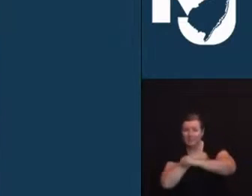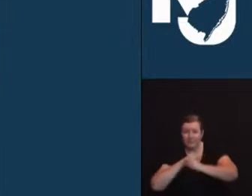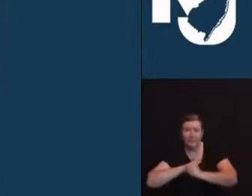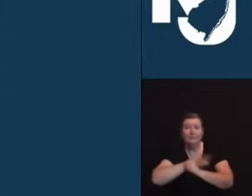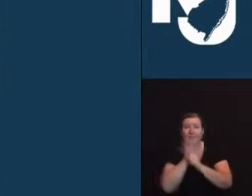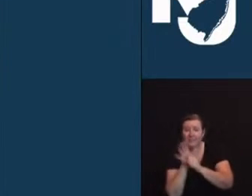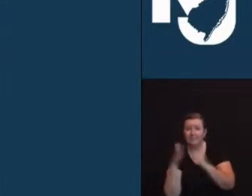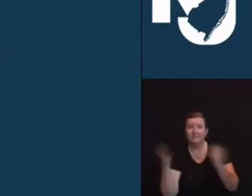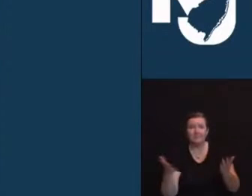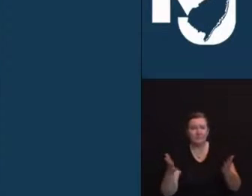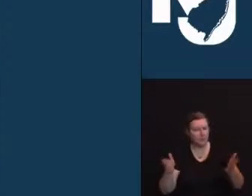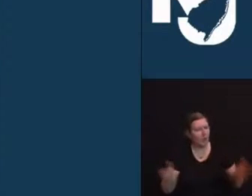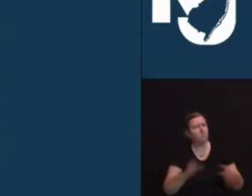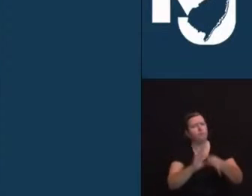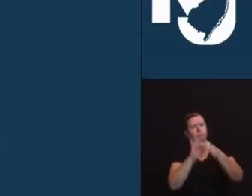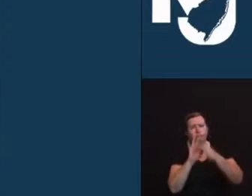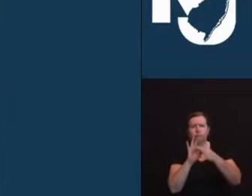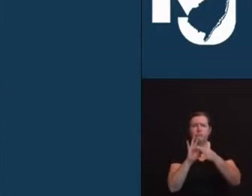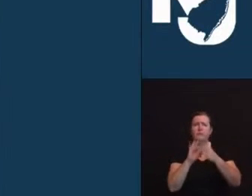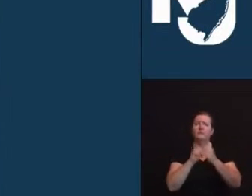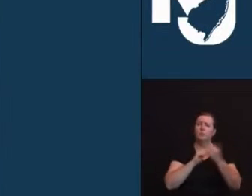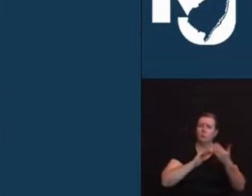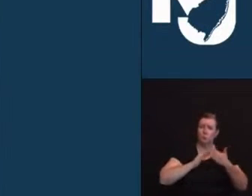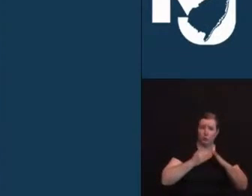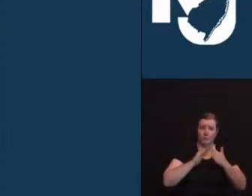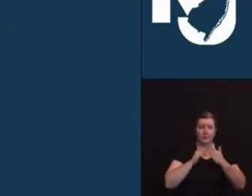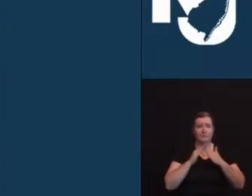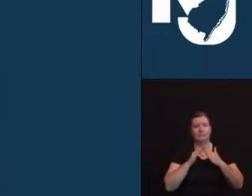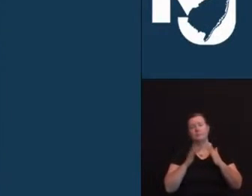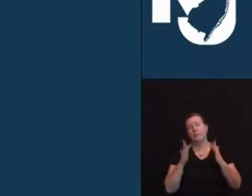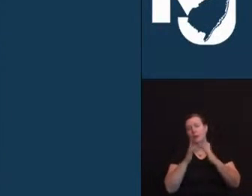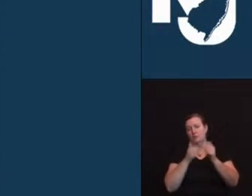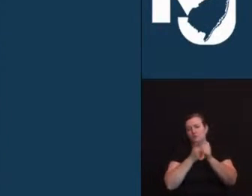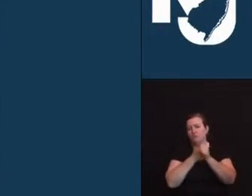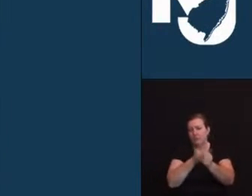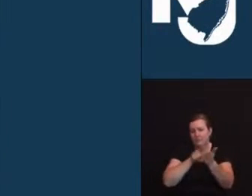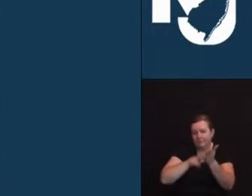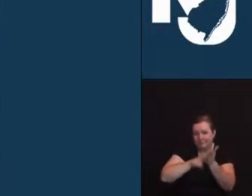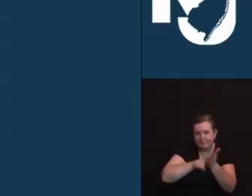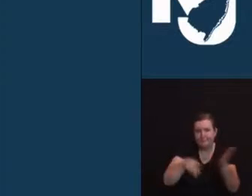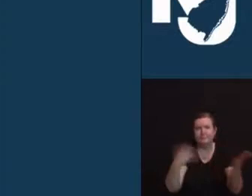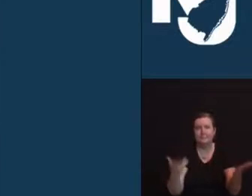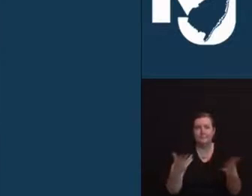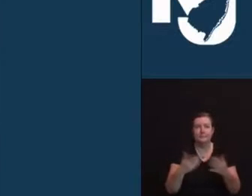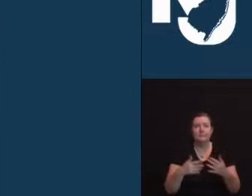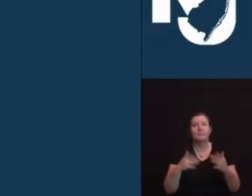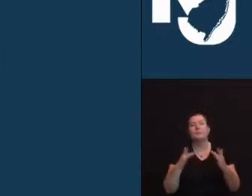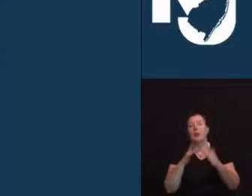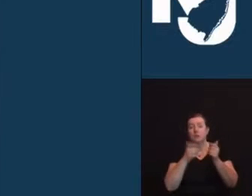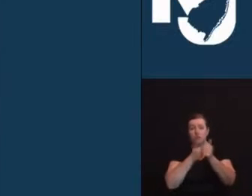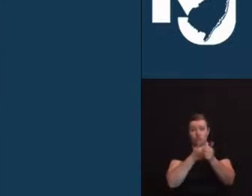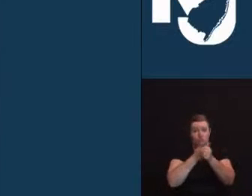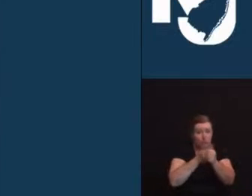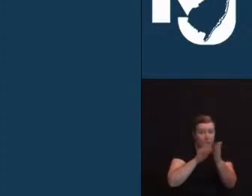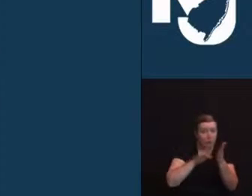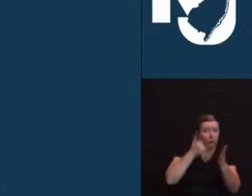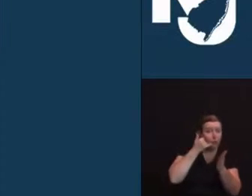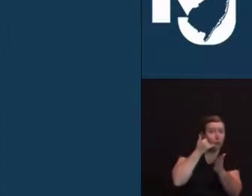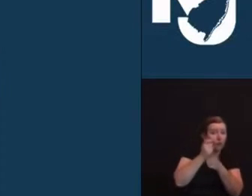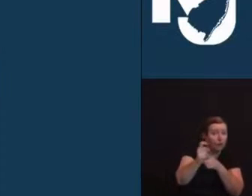community contact tracing corps if a contact tracer reaches out to you. Their sole job is to stop those who may have been